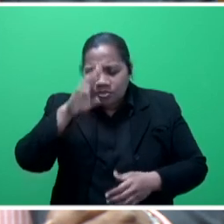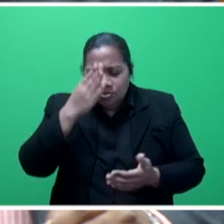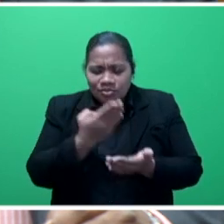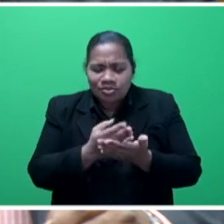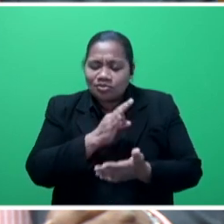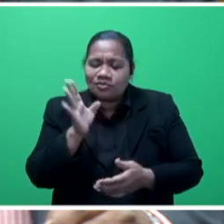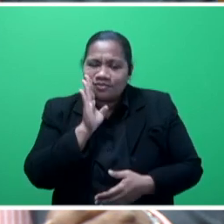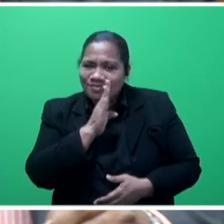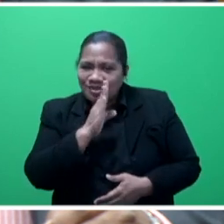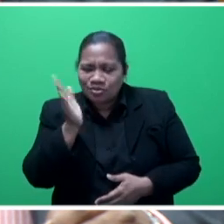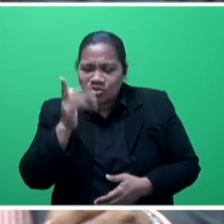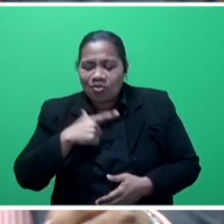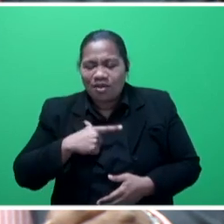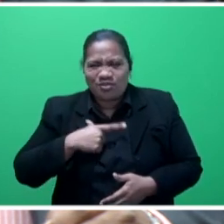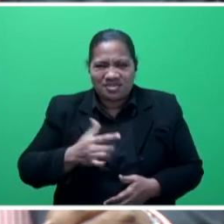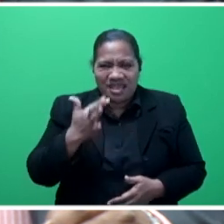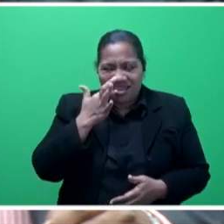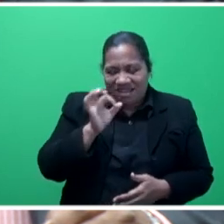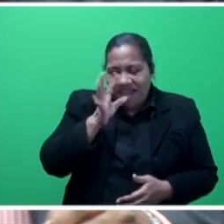products. In the current financial year,